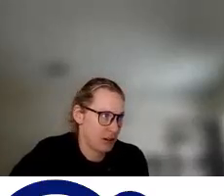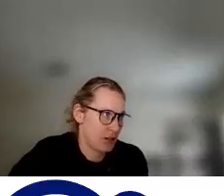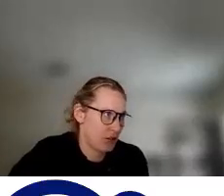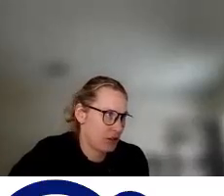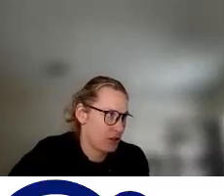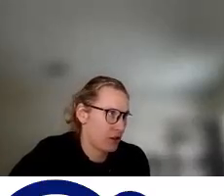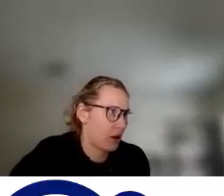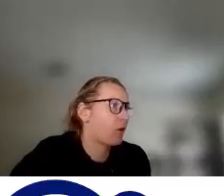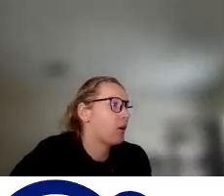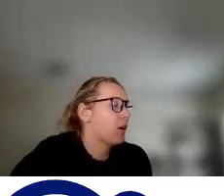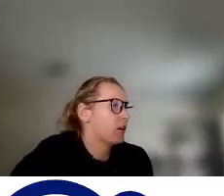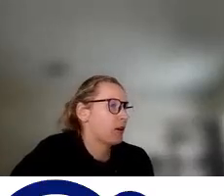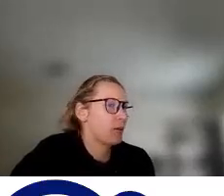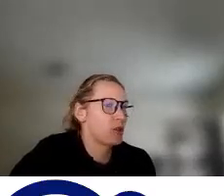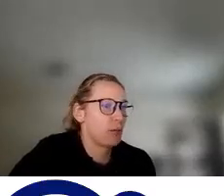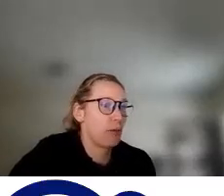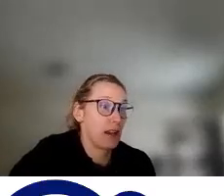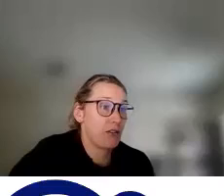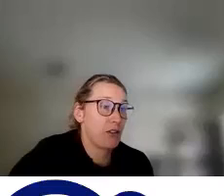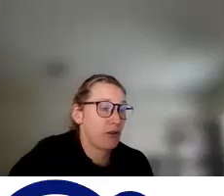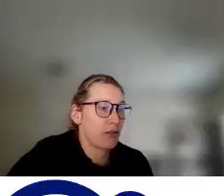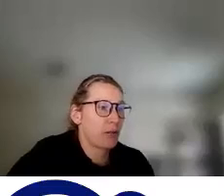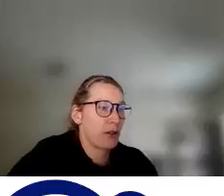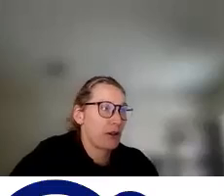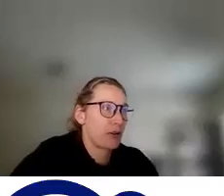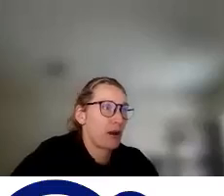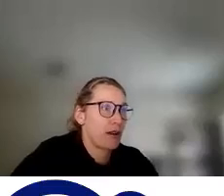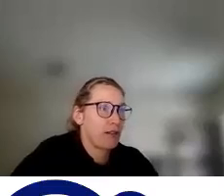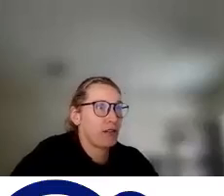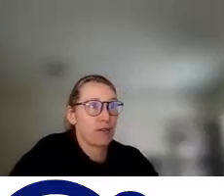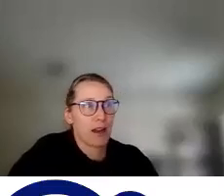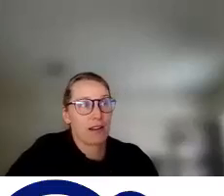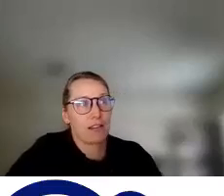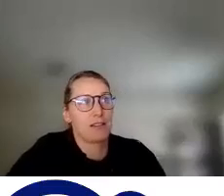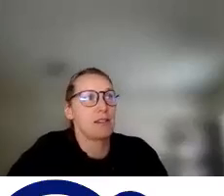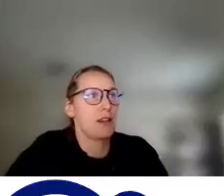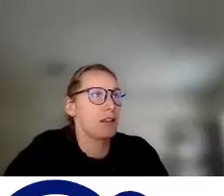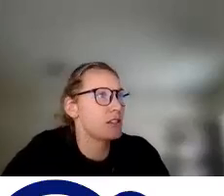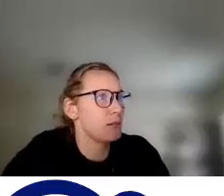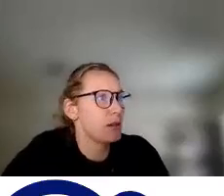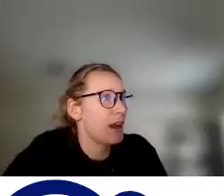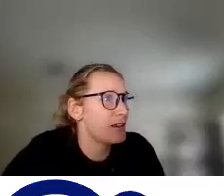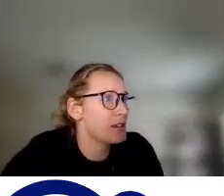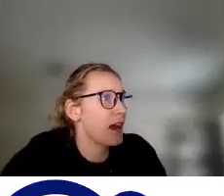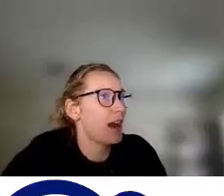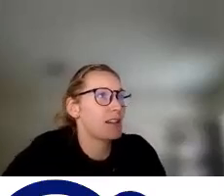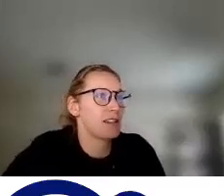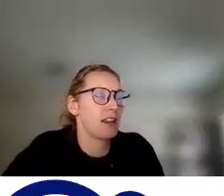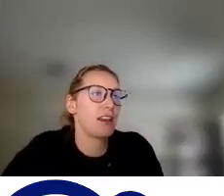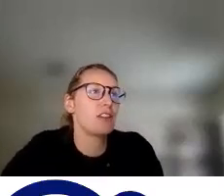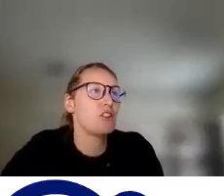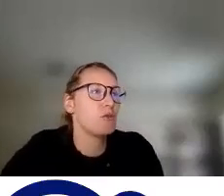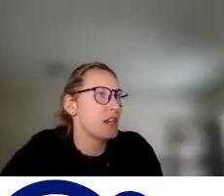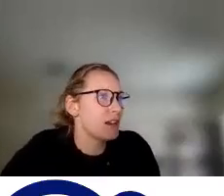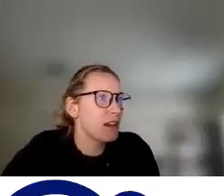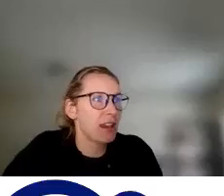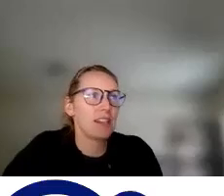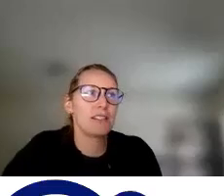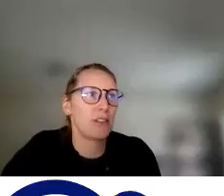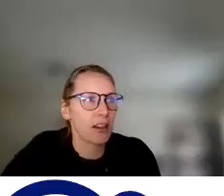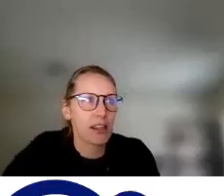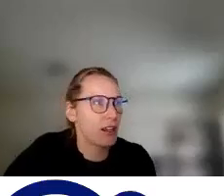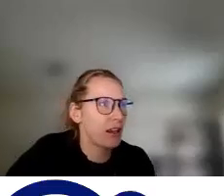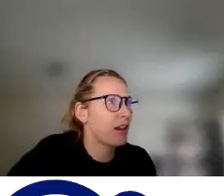income consideration. So, I'm sure many of you are familiar with the fact that CHCBS has a